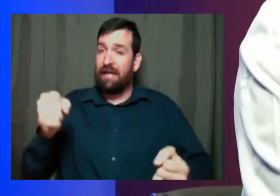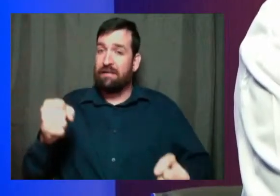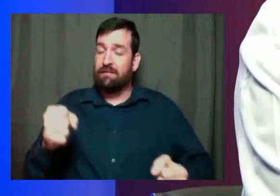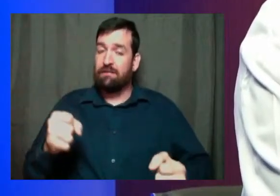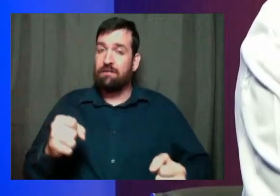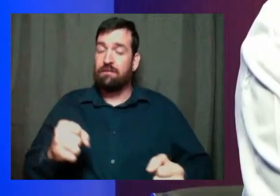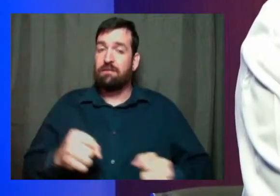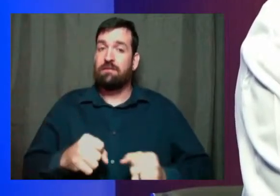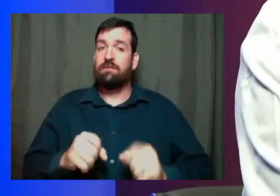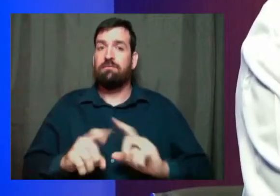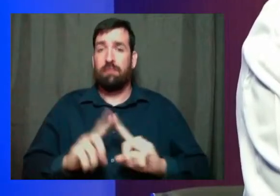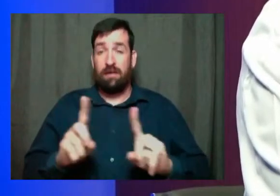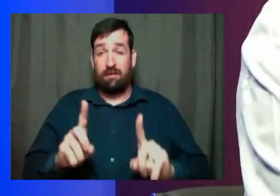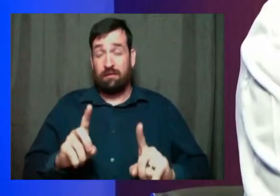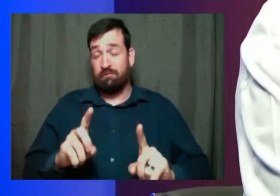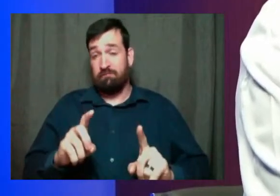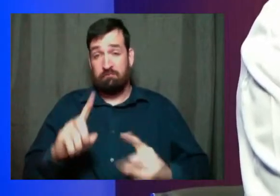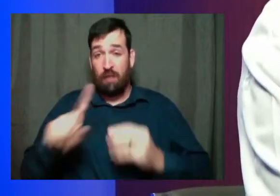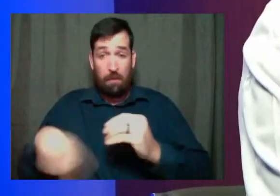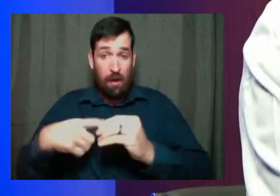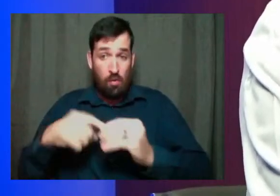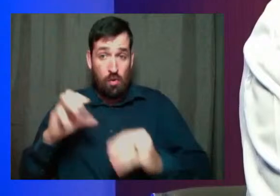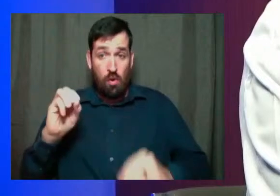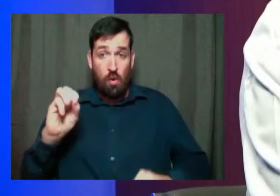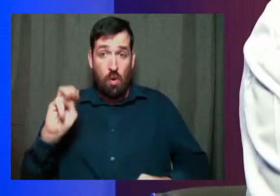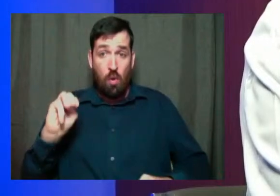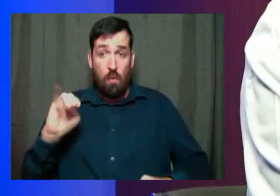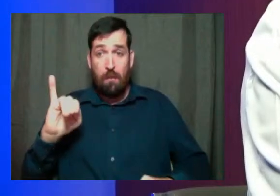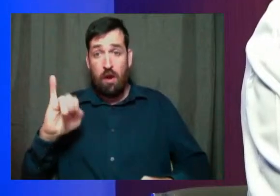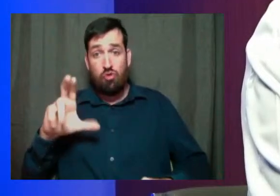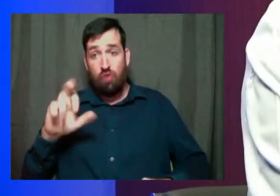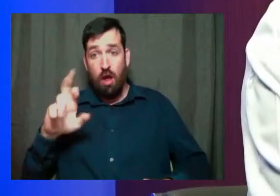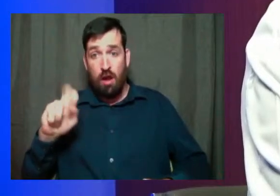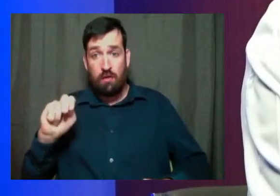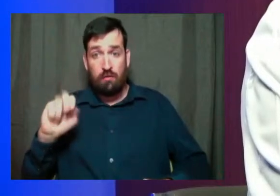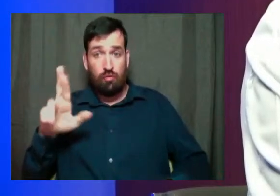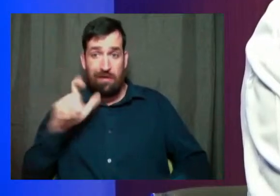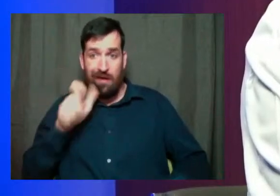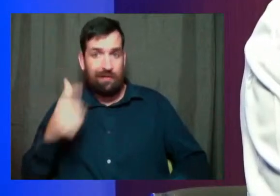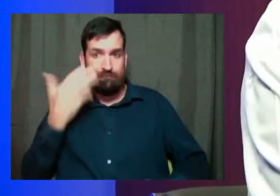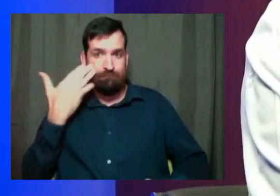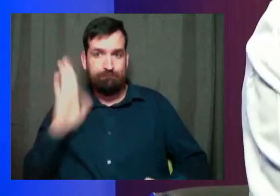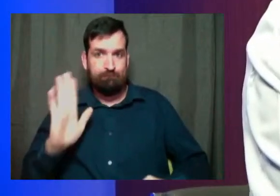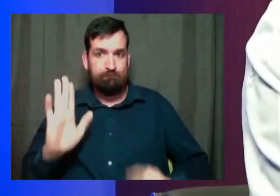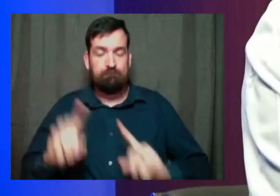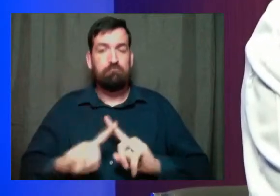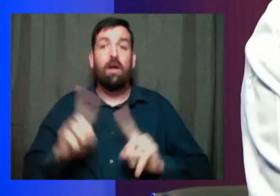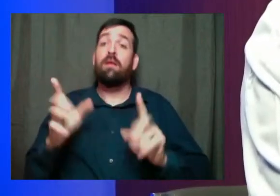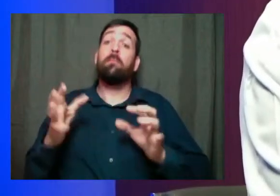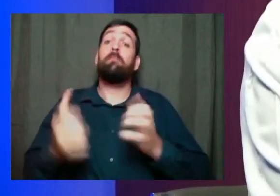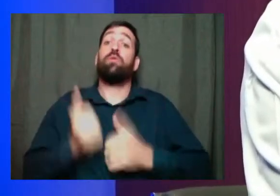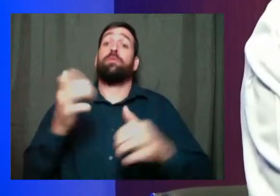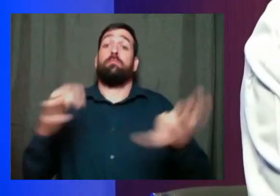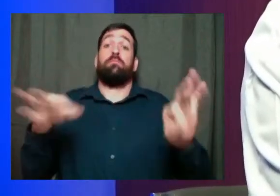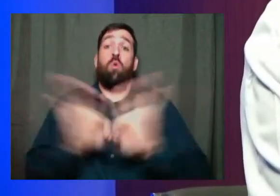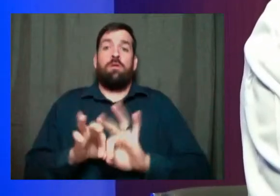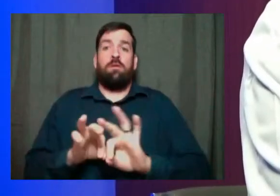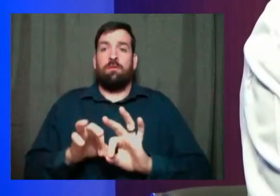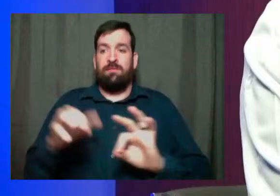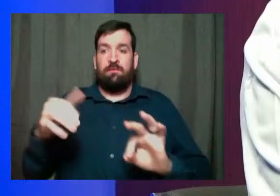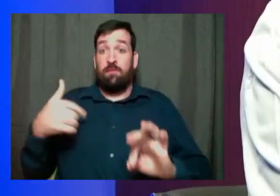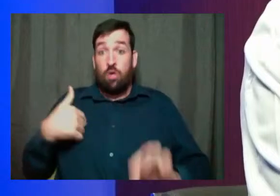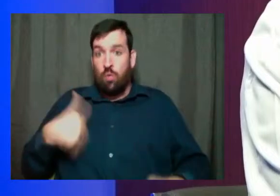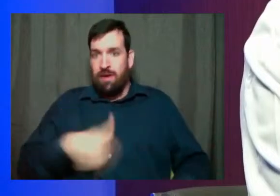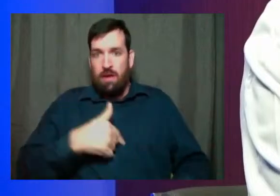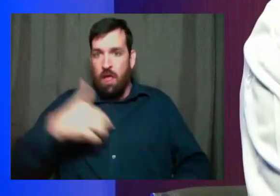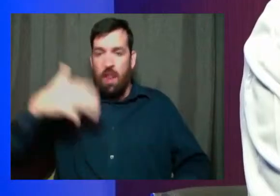don't know if it'll be about the Omicron one or not. But the key is that we don't know yet, to be fair, we don't know